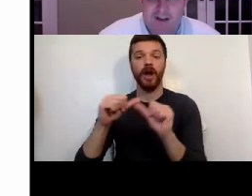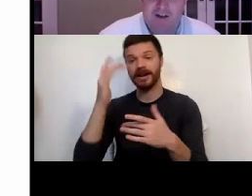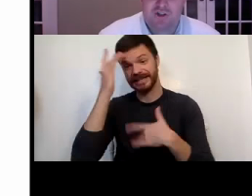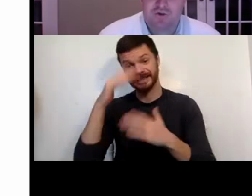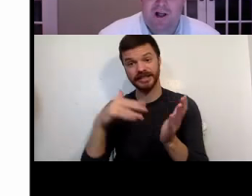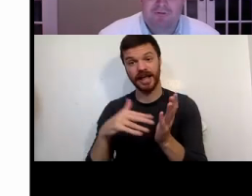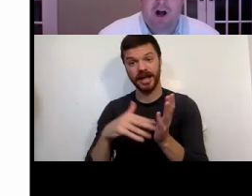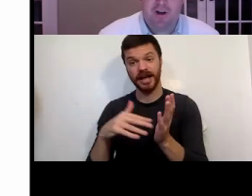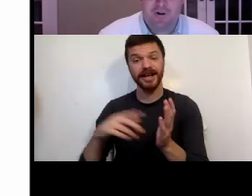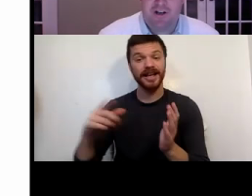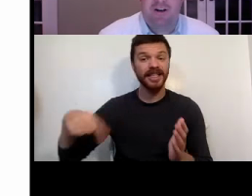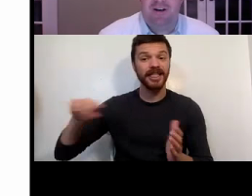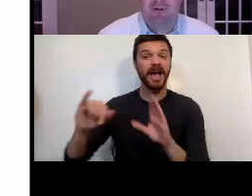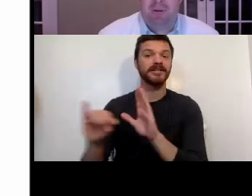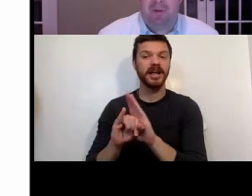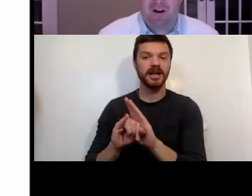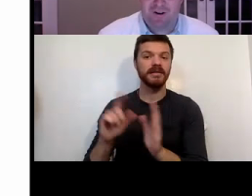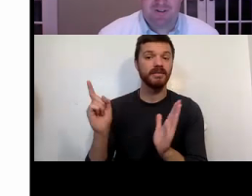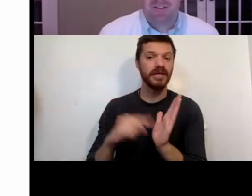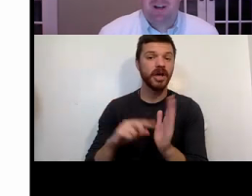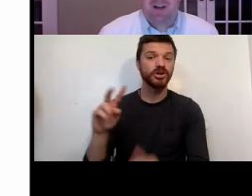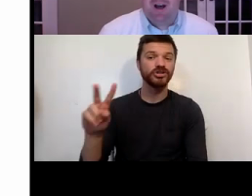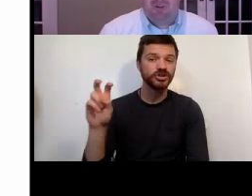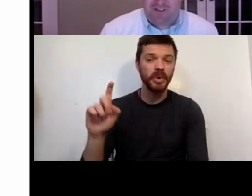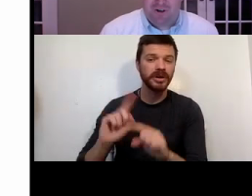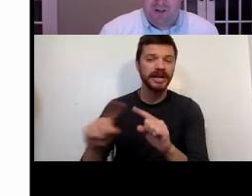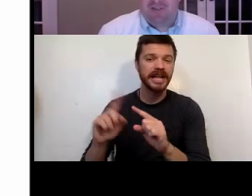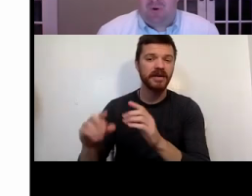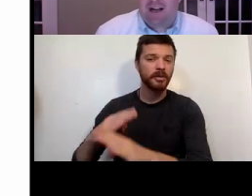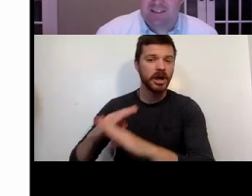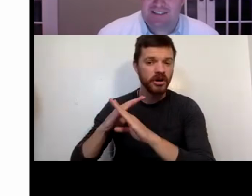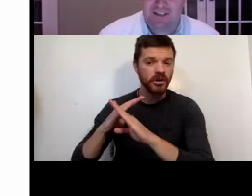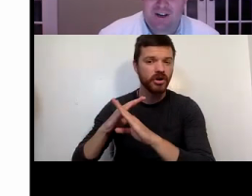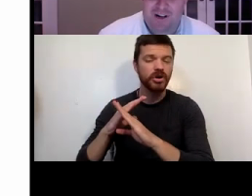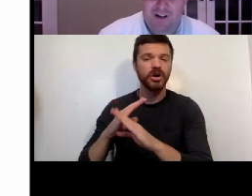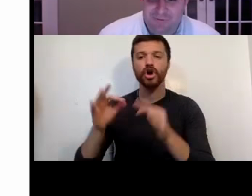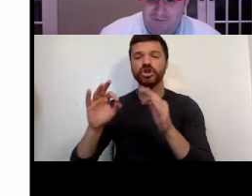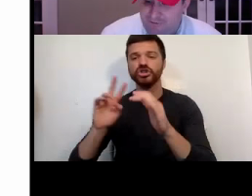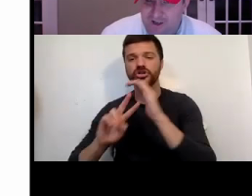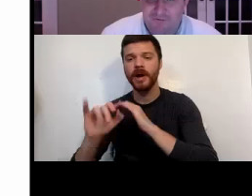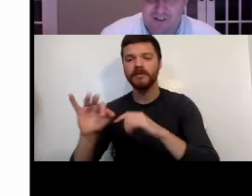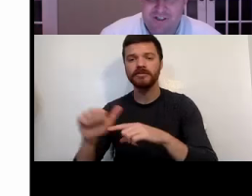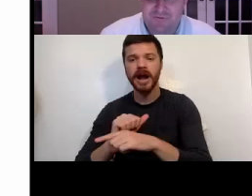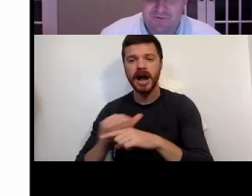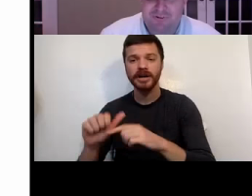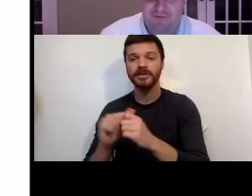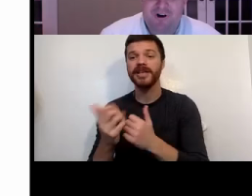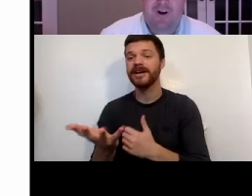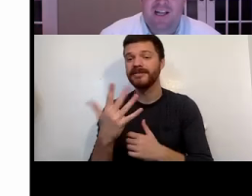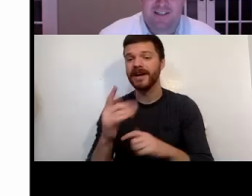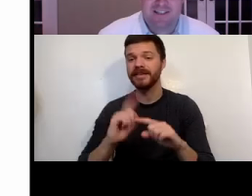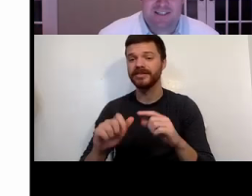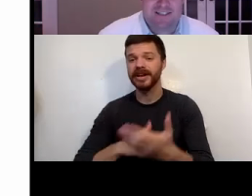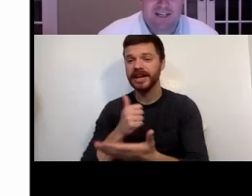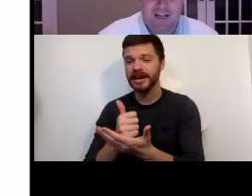identified 1,200 different barriers or determinants of practice across 5 different interventions for 5 different